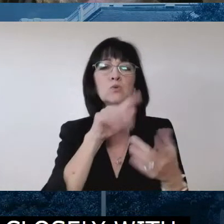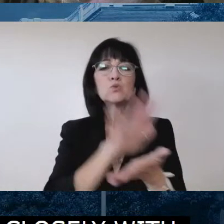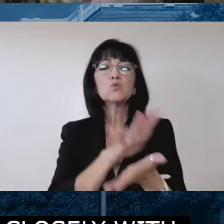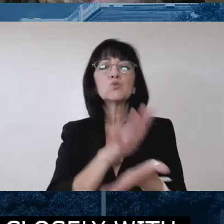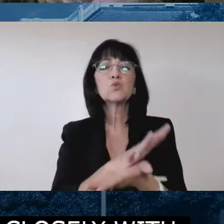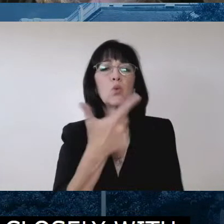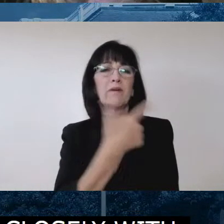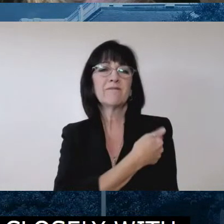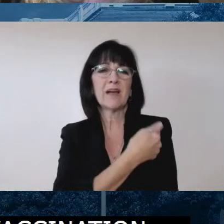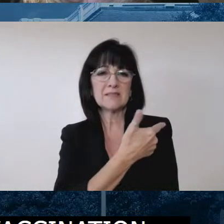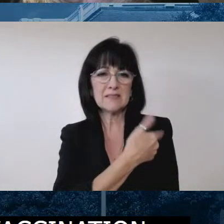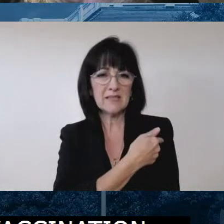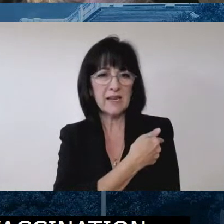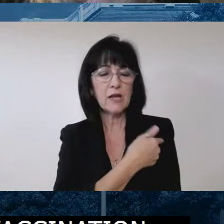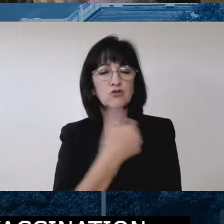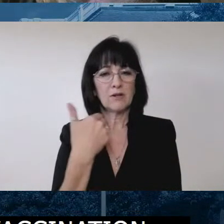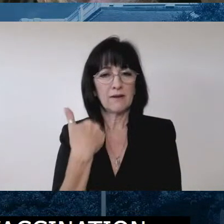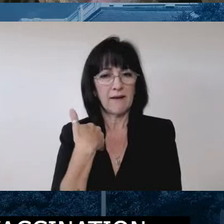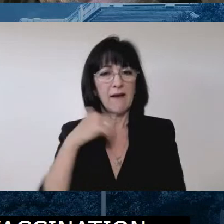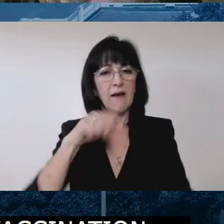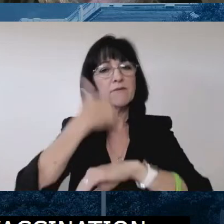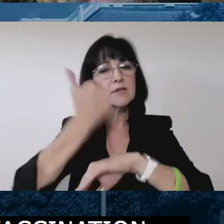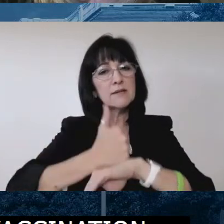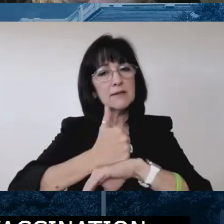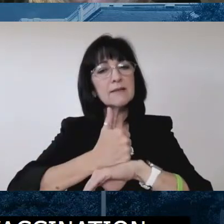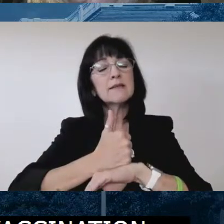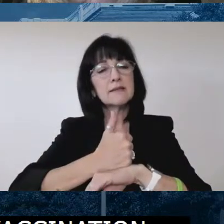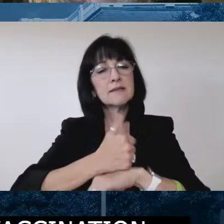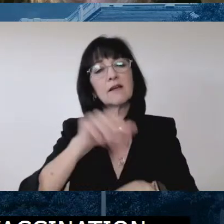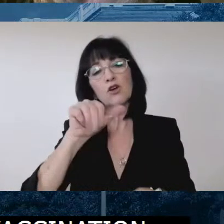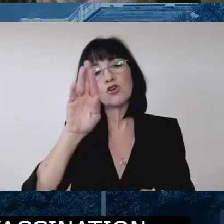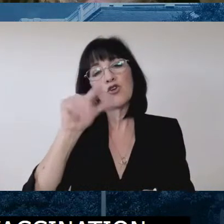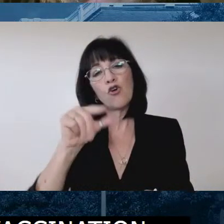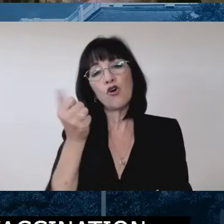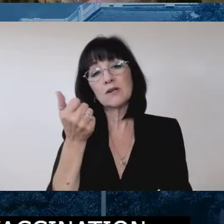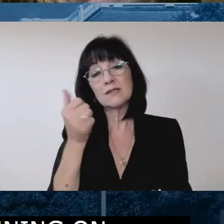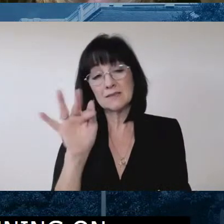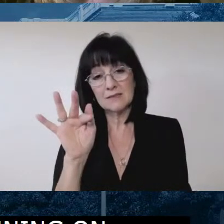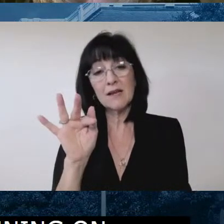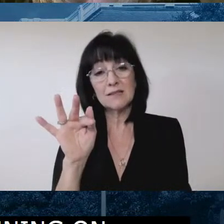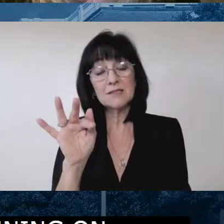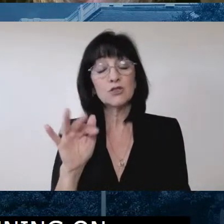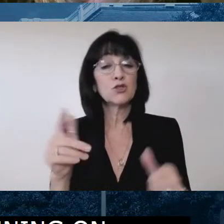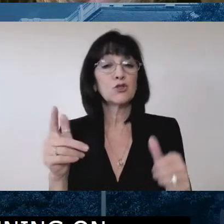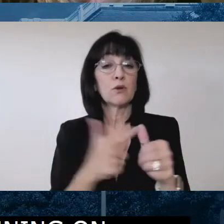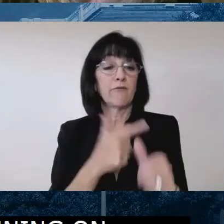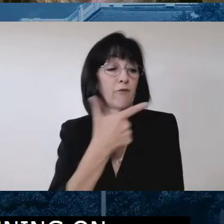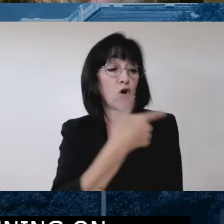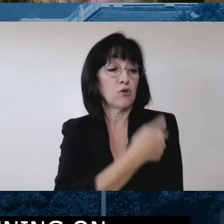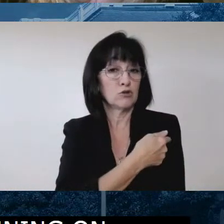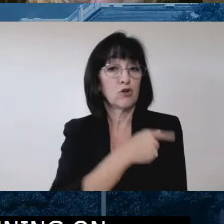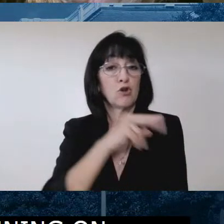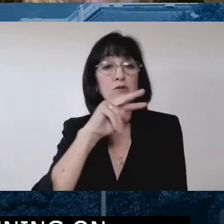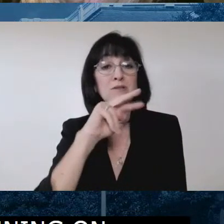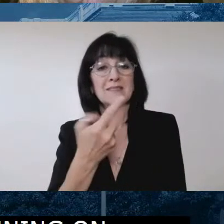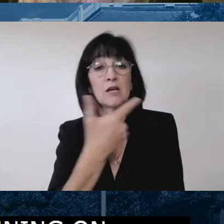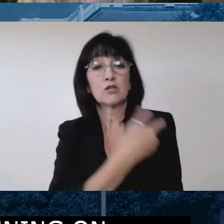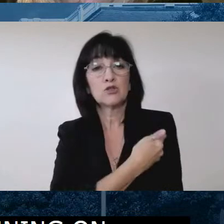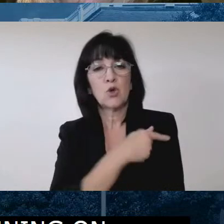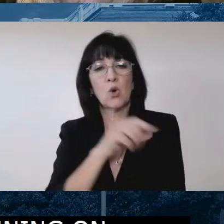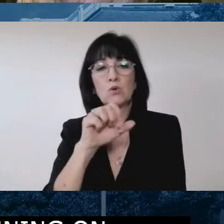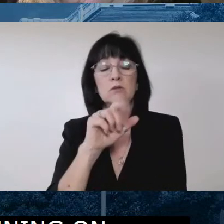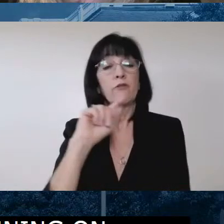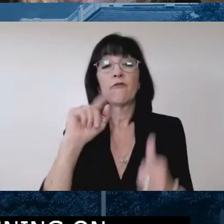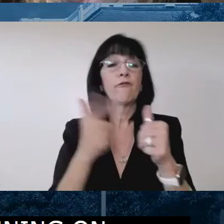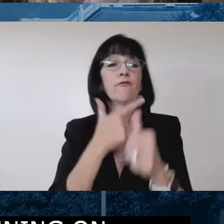back to school vaccination clinics running on August 19th for the first dose, and the second dose being September 9th